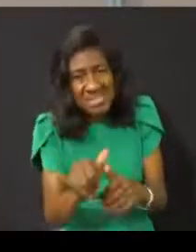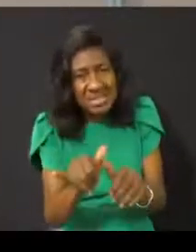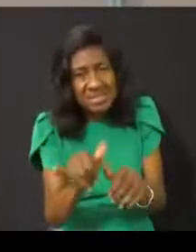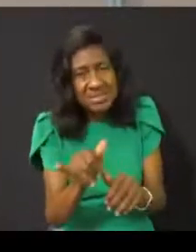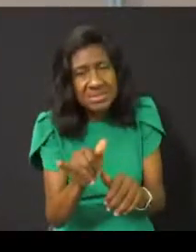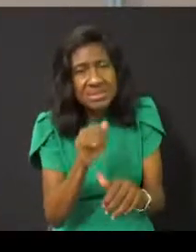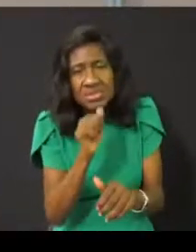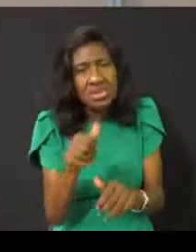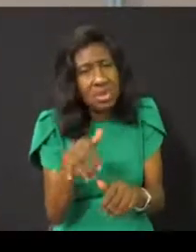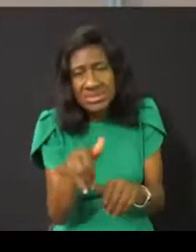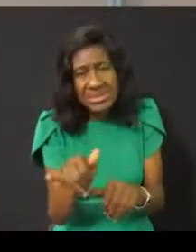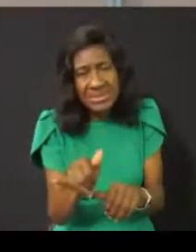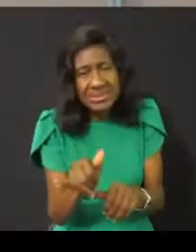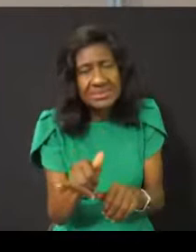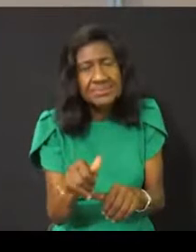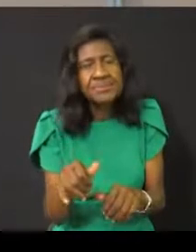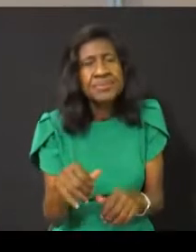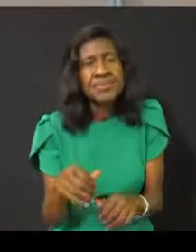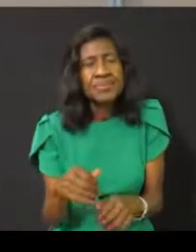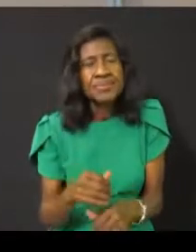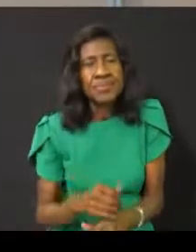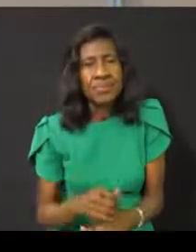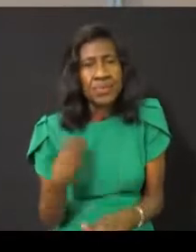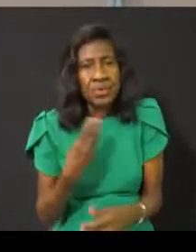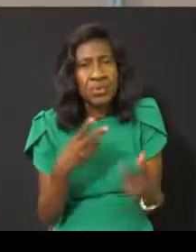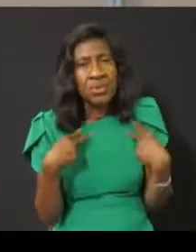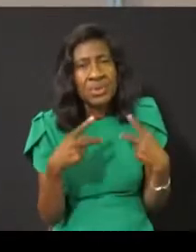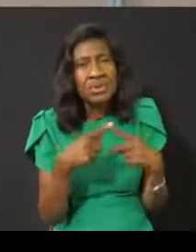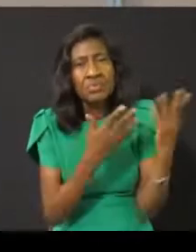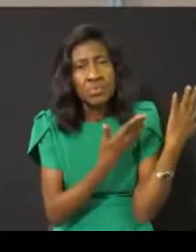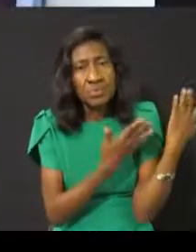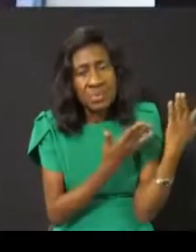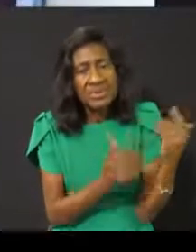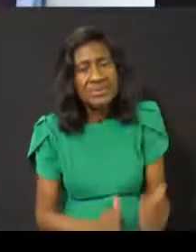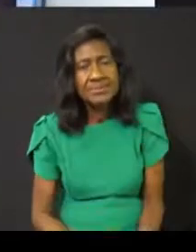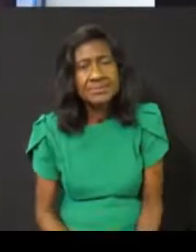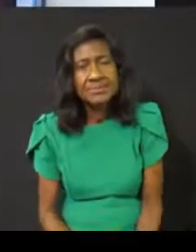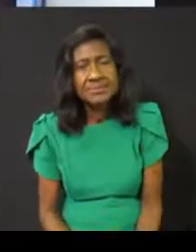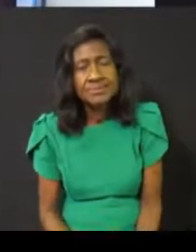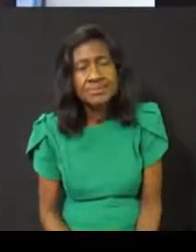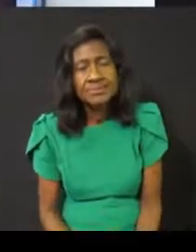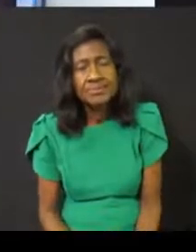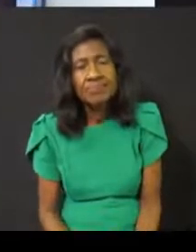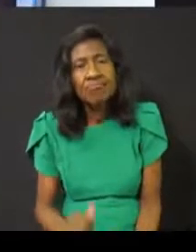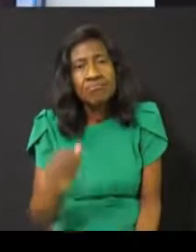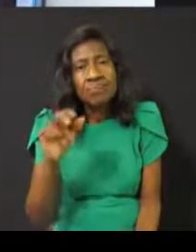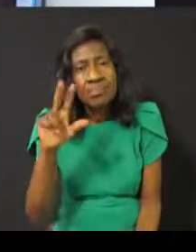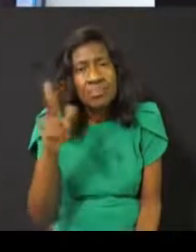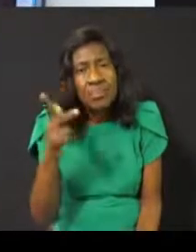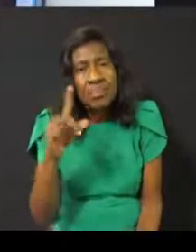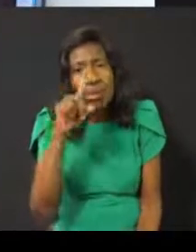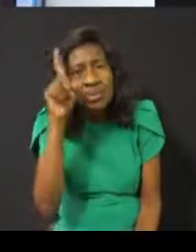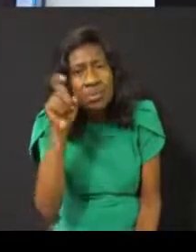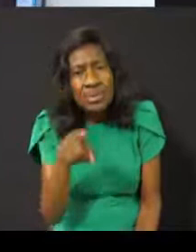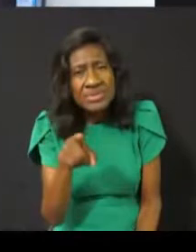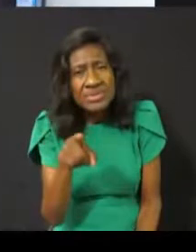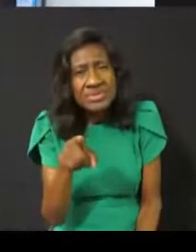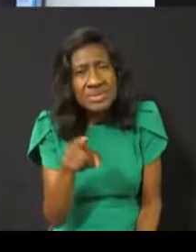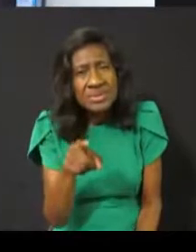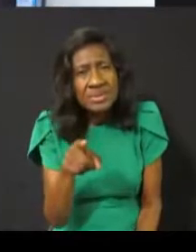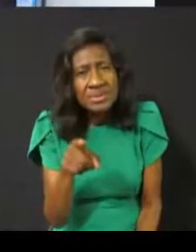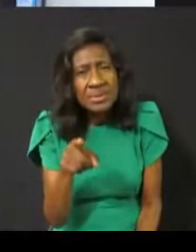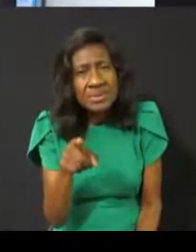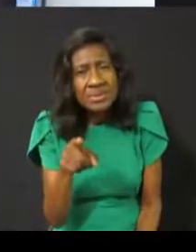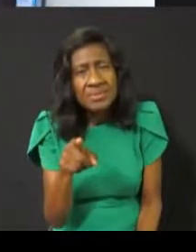we recognize the problem that it creates for some people. And I know this is a third question, but this is really a confidence